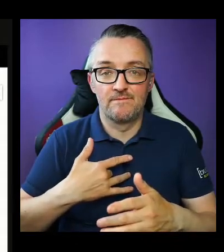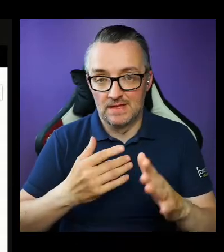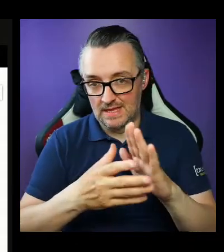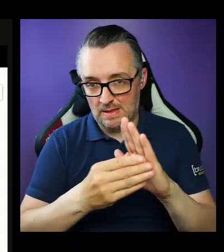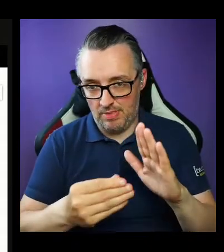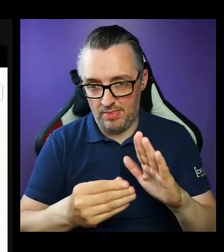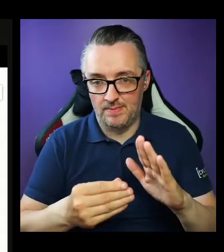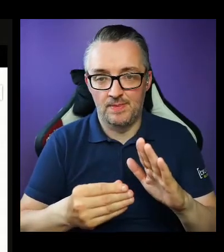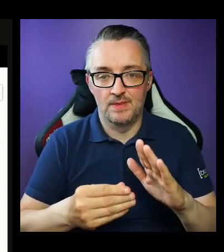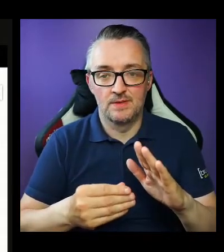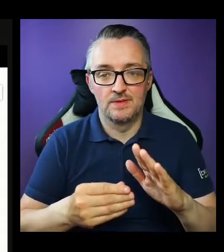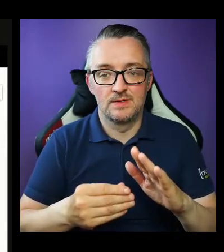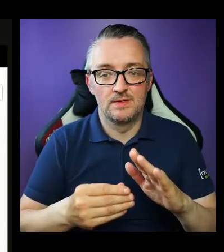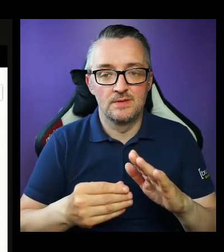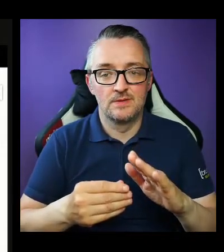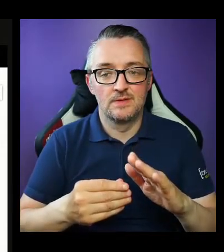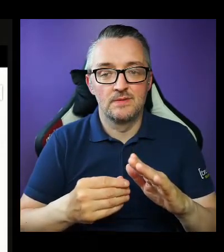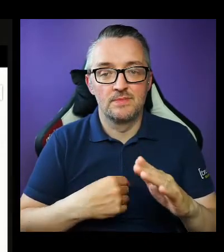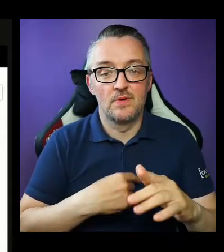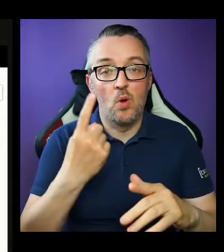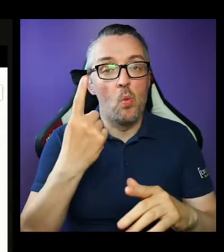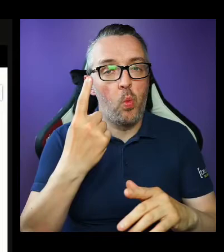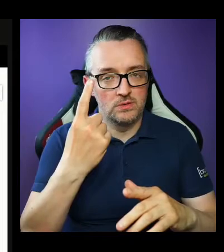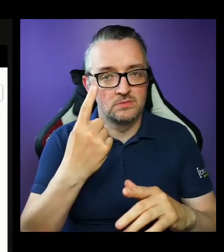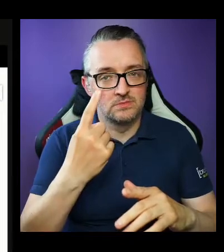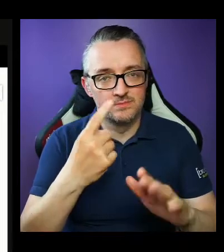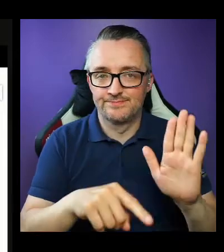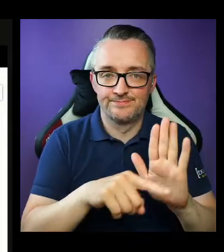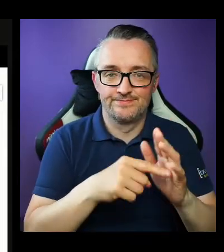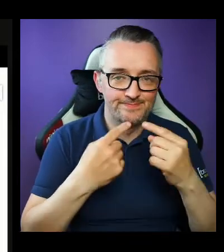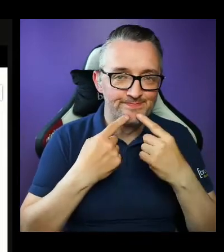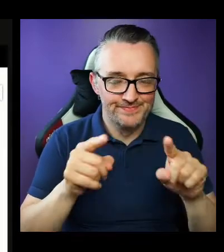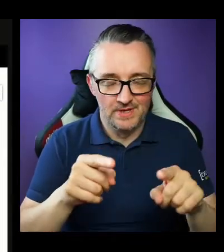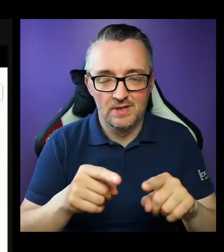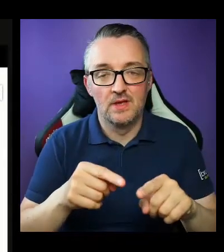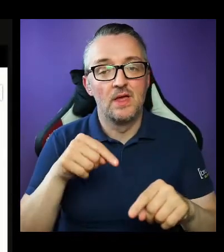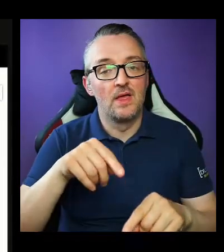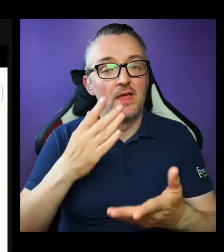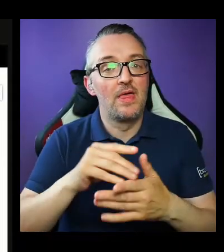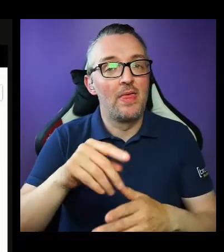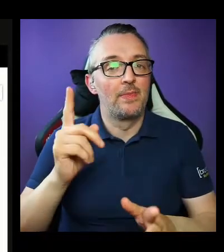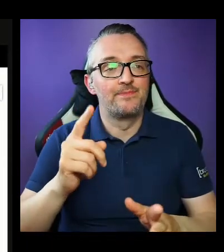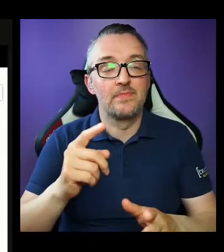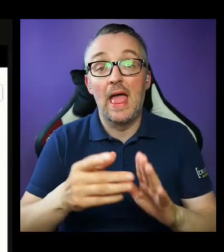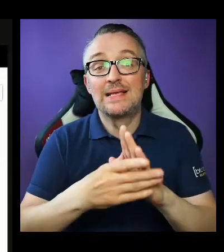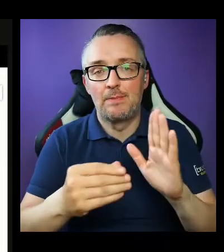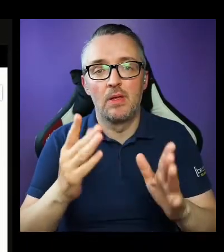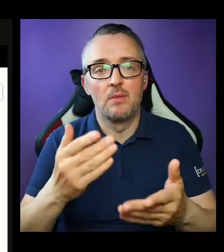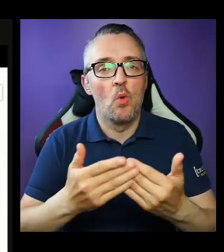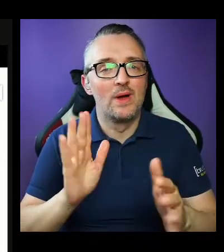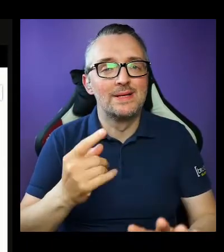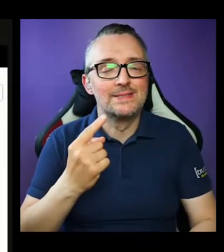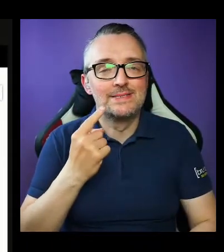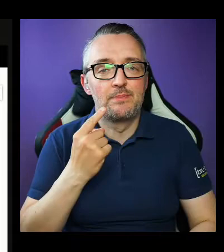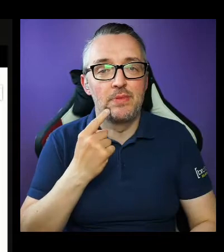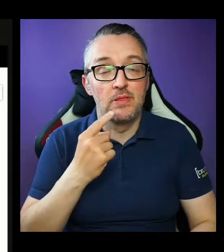example, but I have one disclaimer though. This is a simplified example, so if you